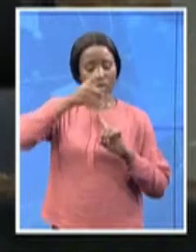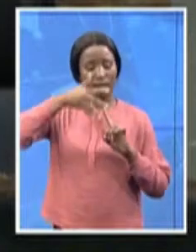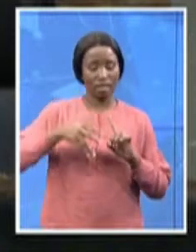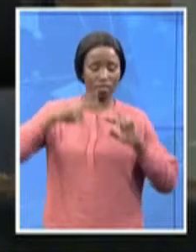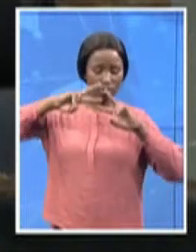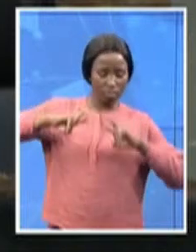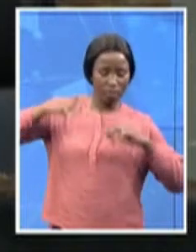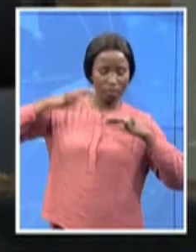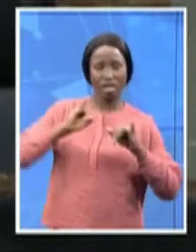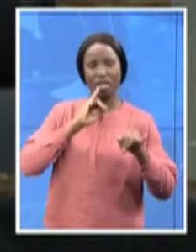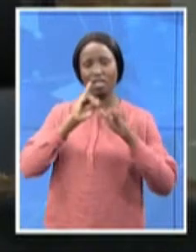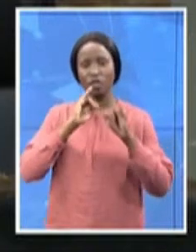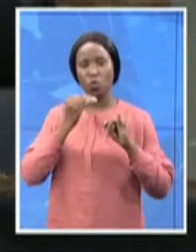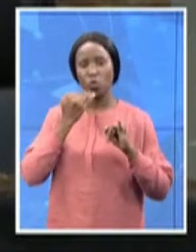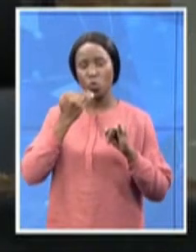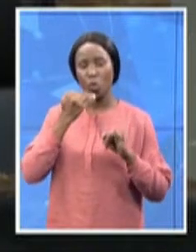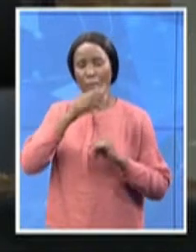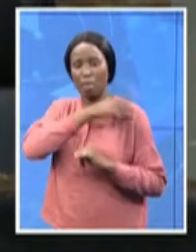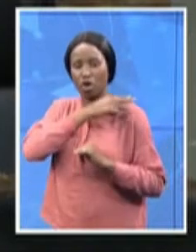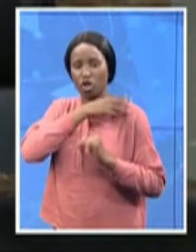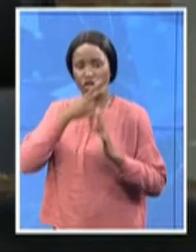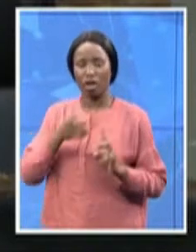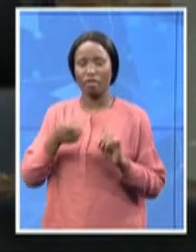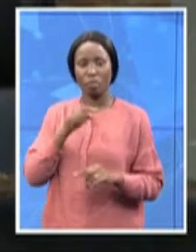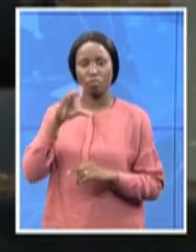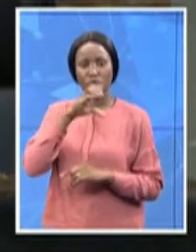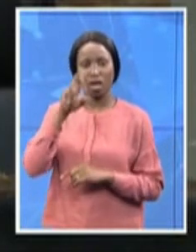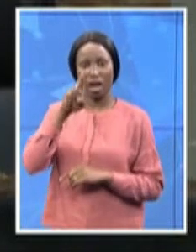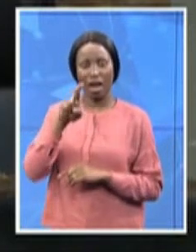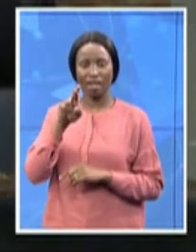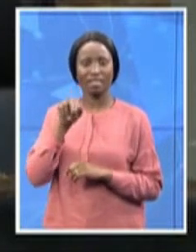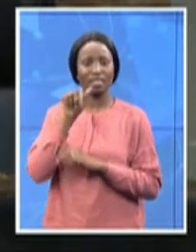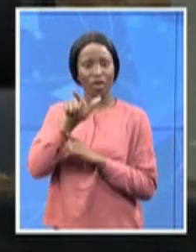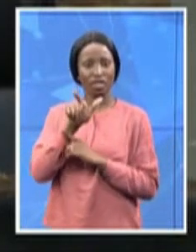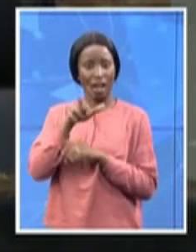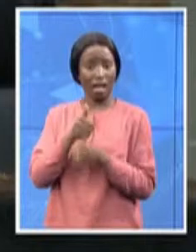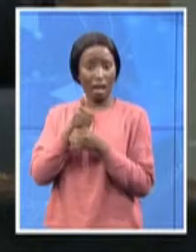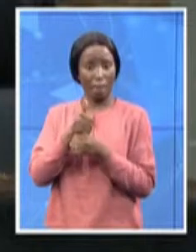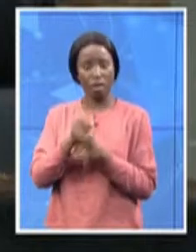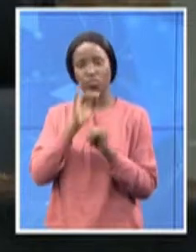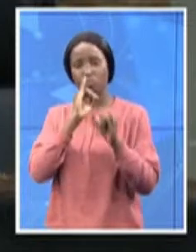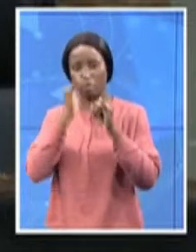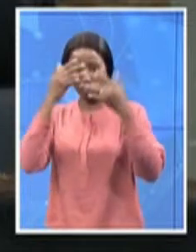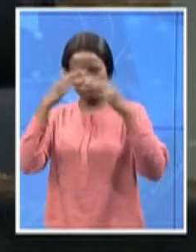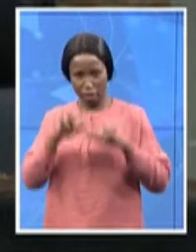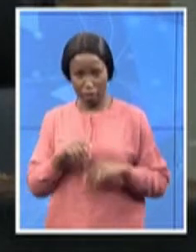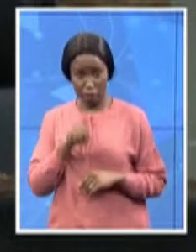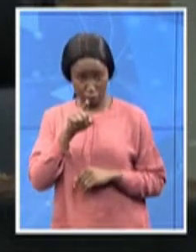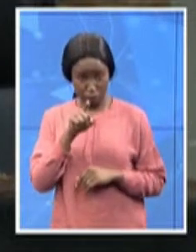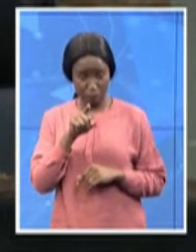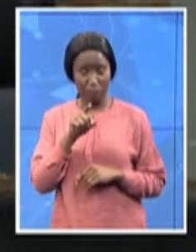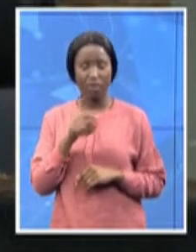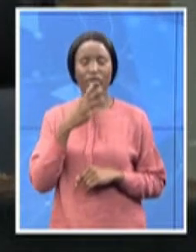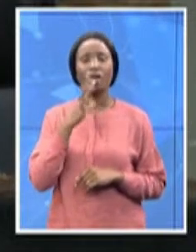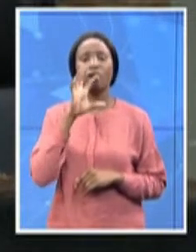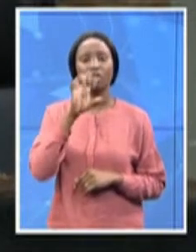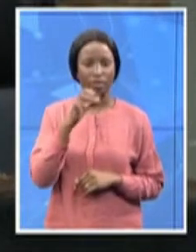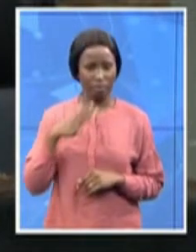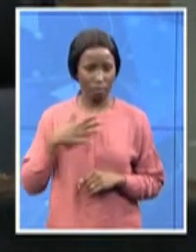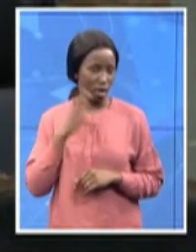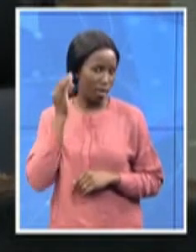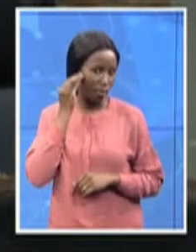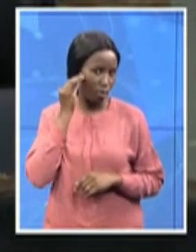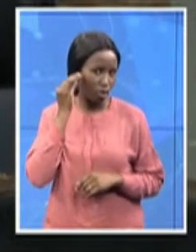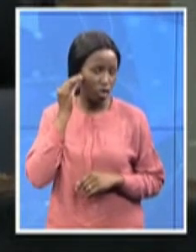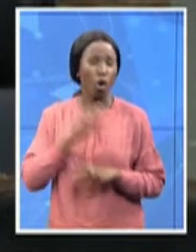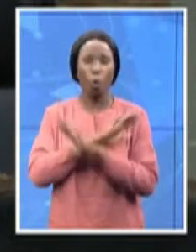campaign and demanded from them disclosure of information on all donations to the campaign.